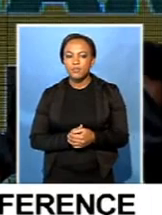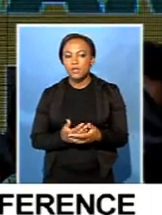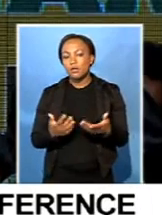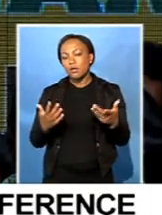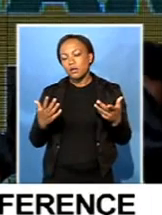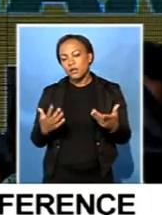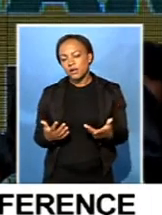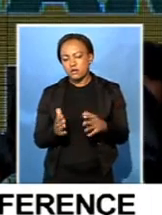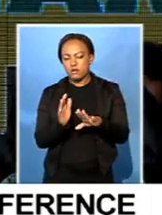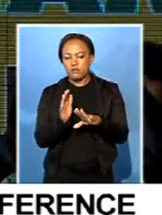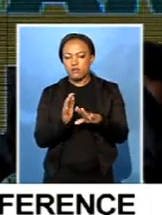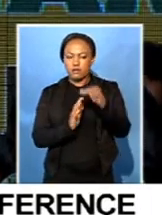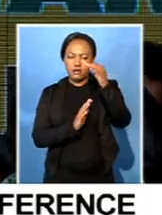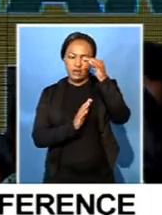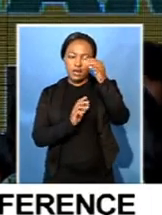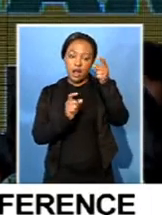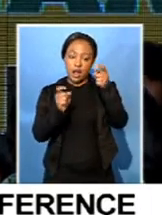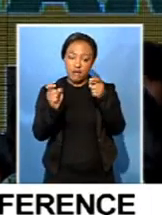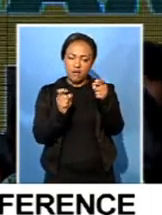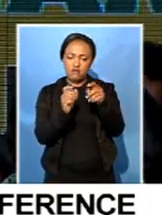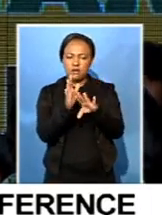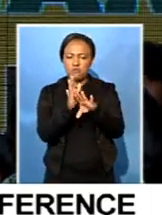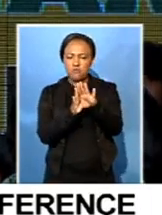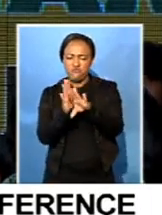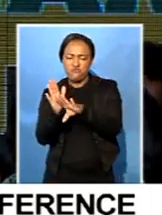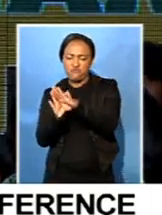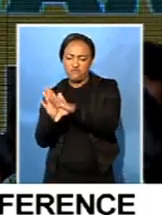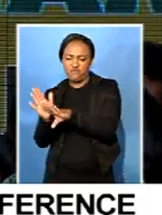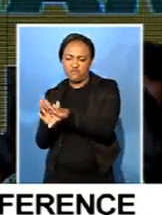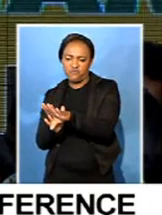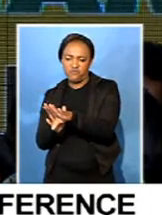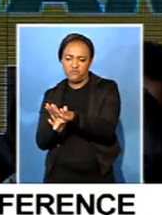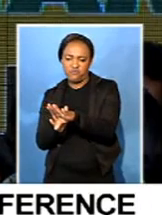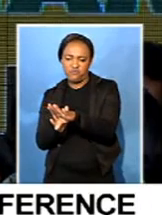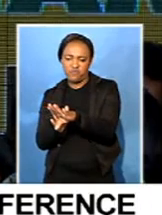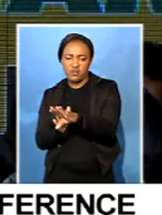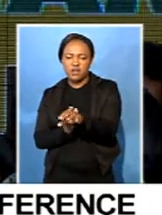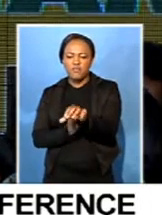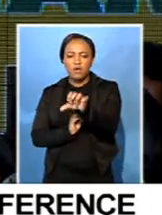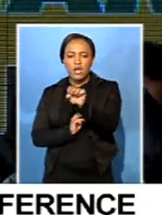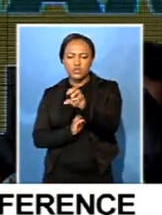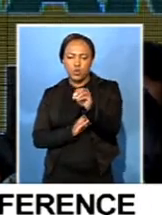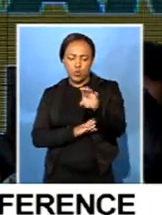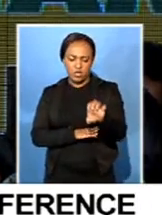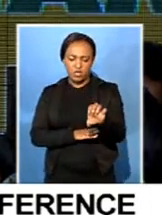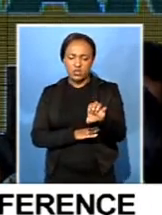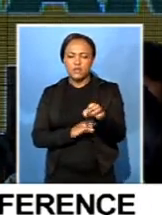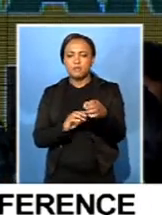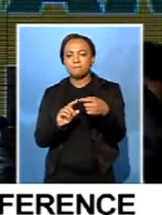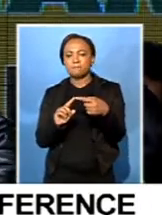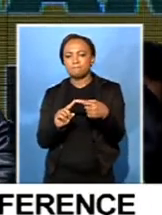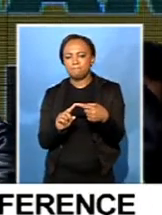The improvement of governance at these SOEs is